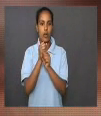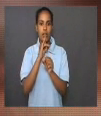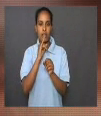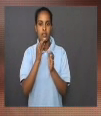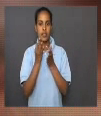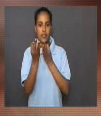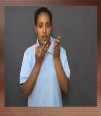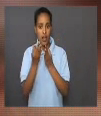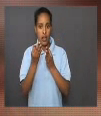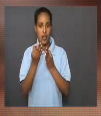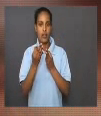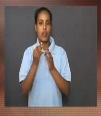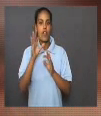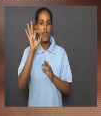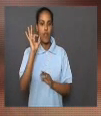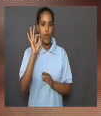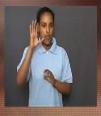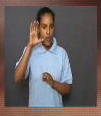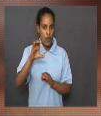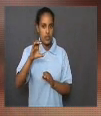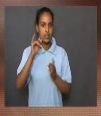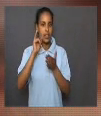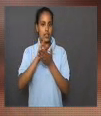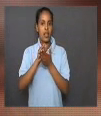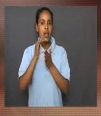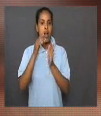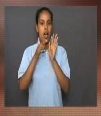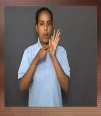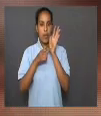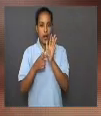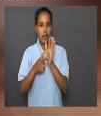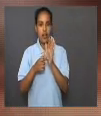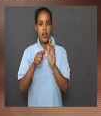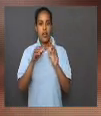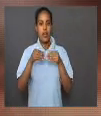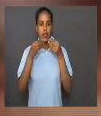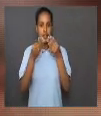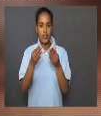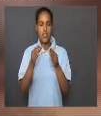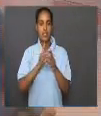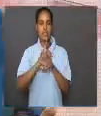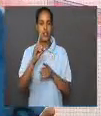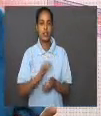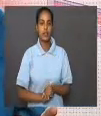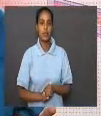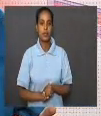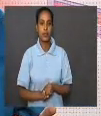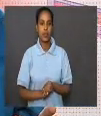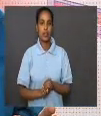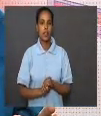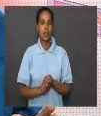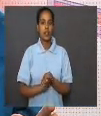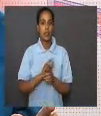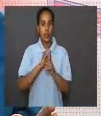is defined as a force that is applied over a given distance. Were those